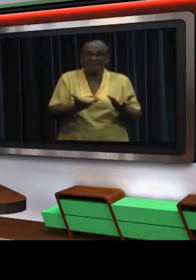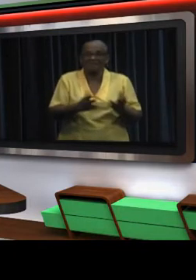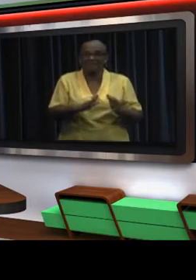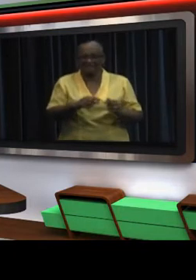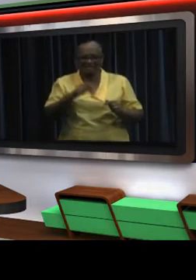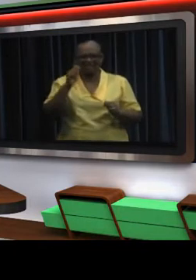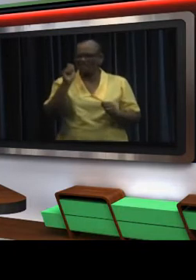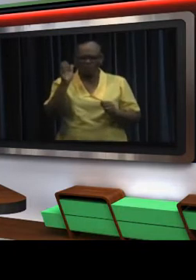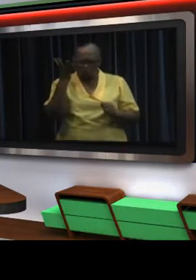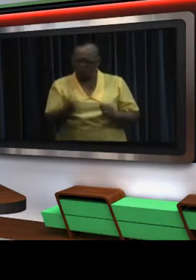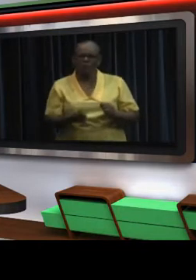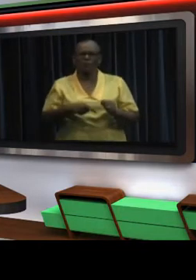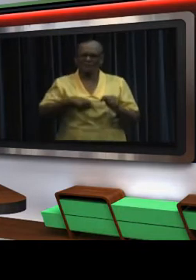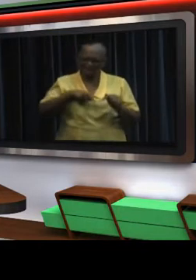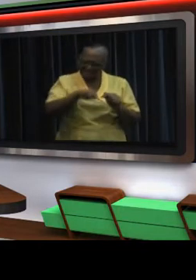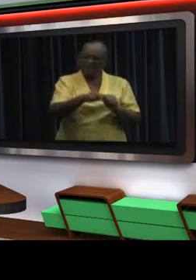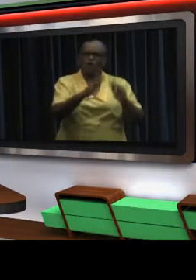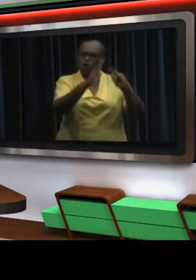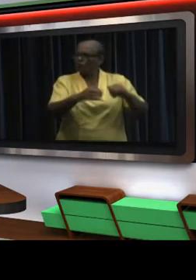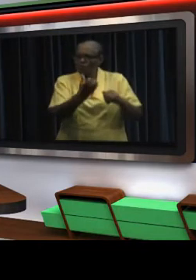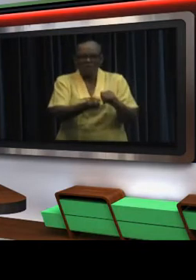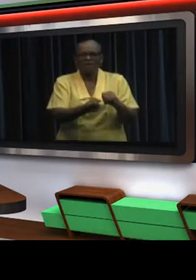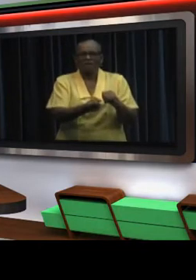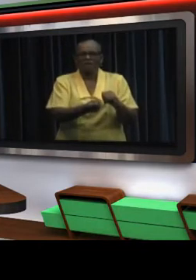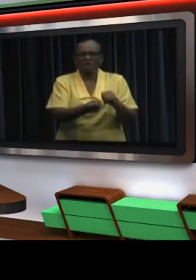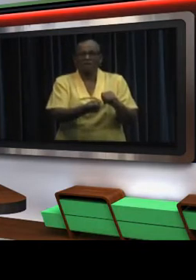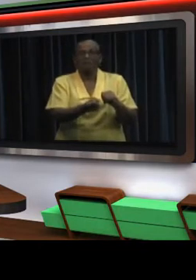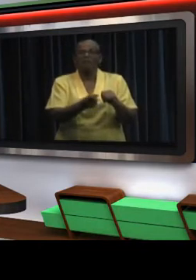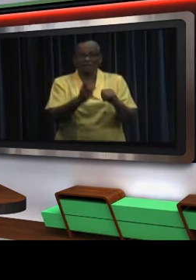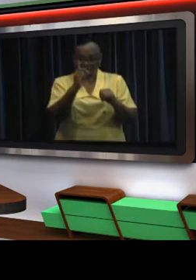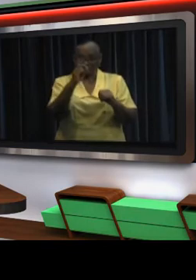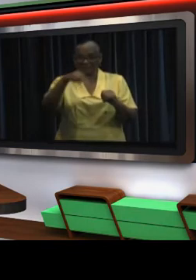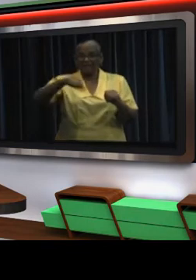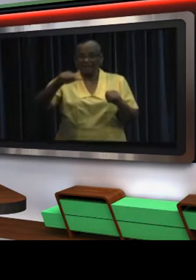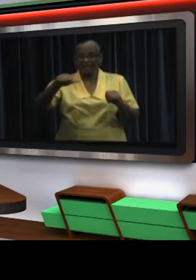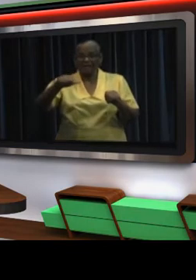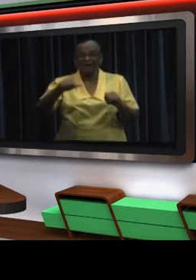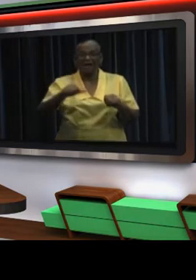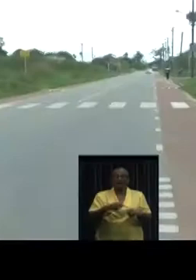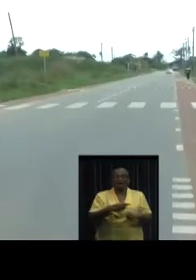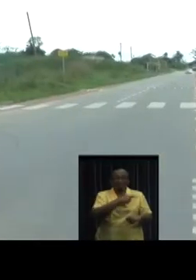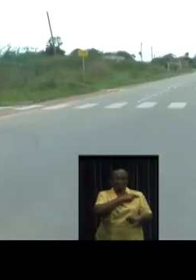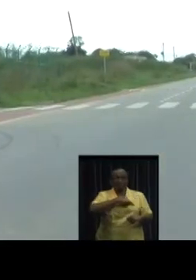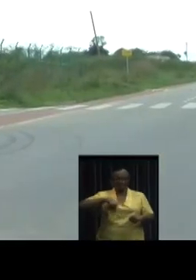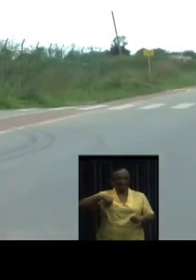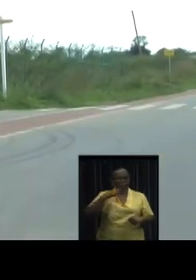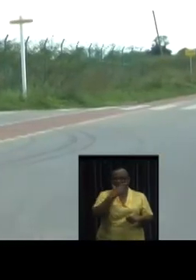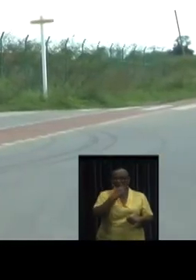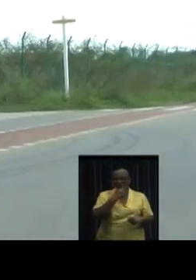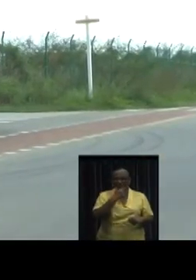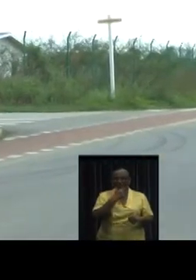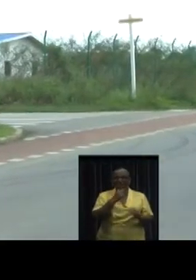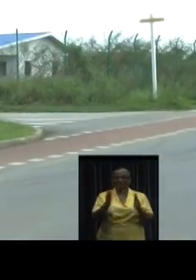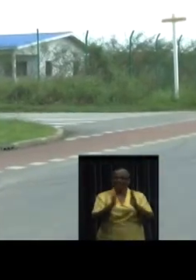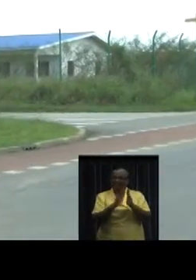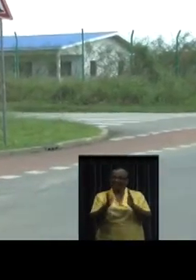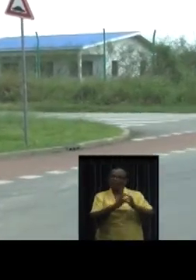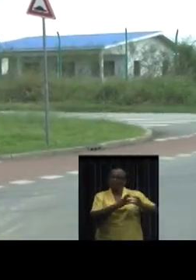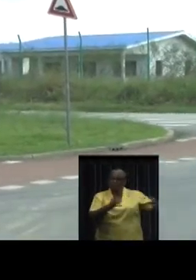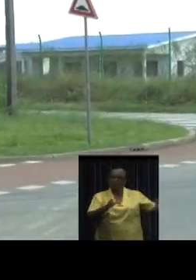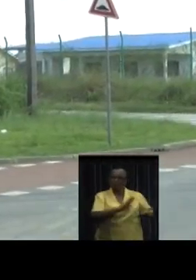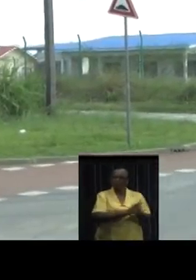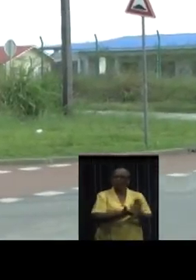a home but for some reason refuse to take up residence. In the National Assembly, President